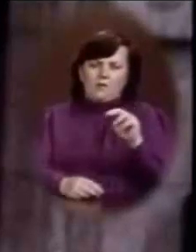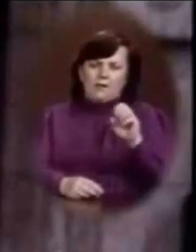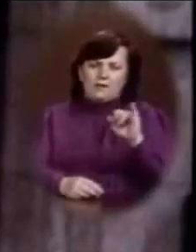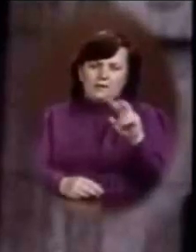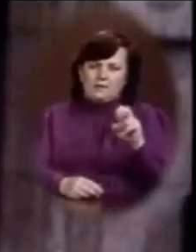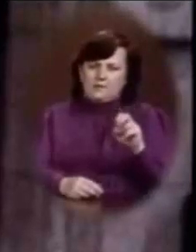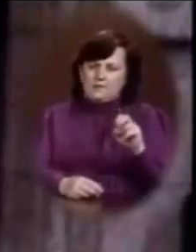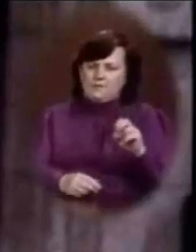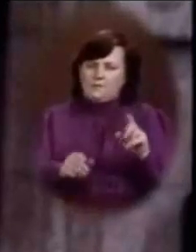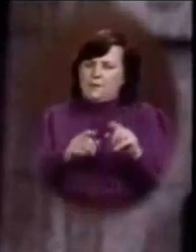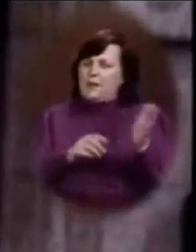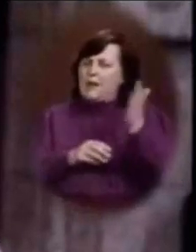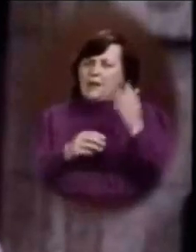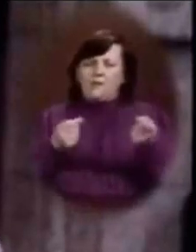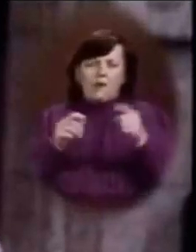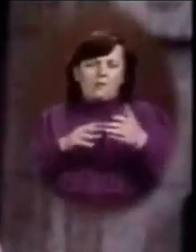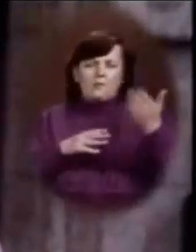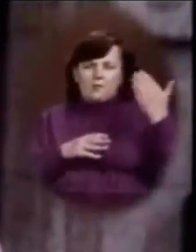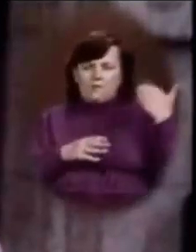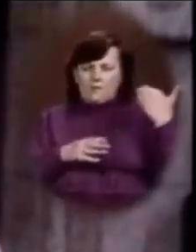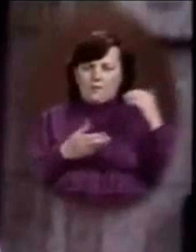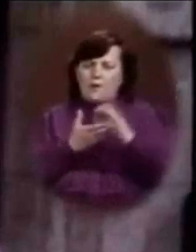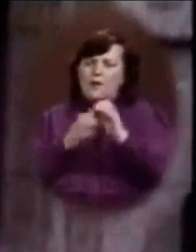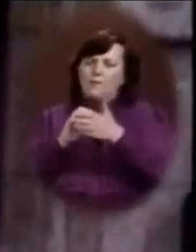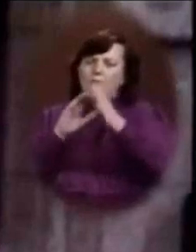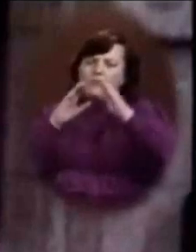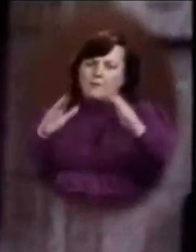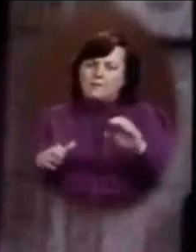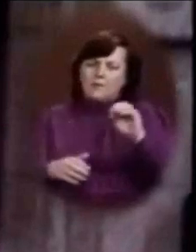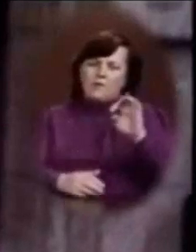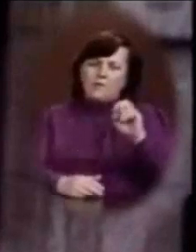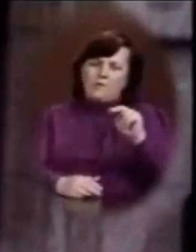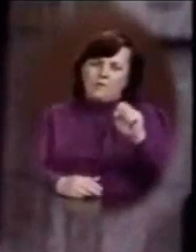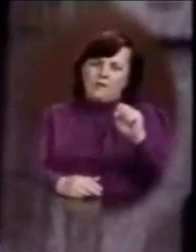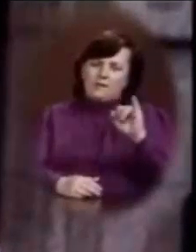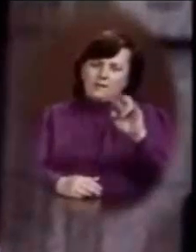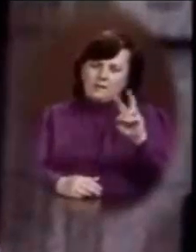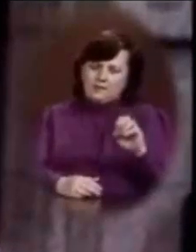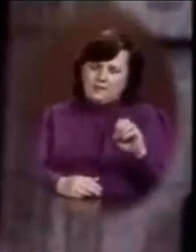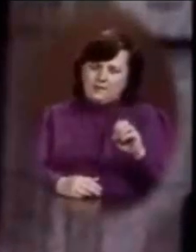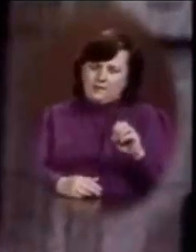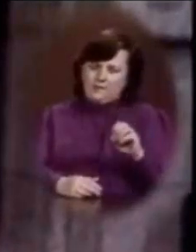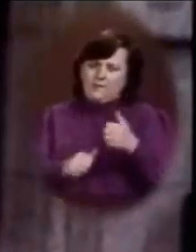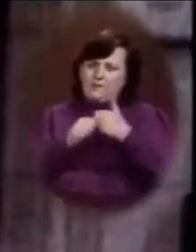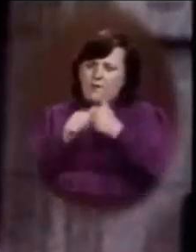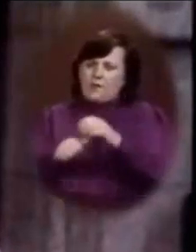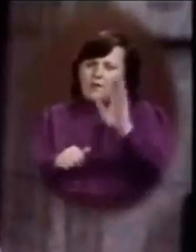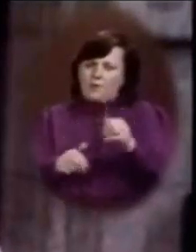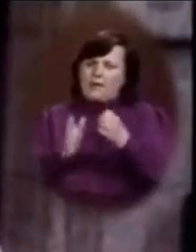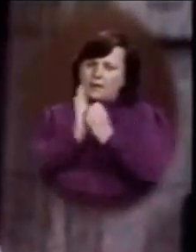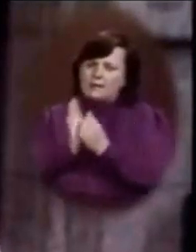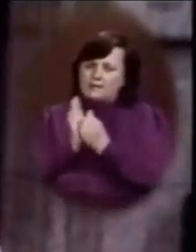before. A peaceful offensive, pursued by example and by persuasion, Its